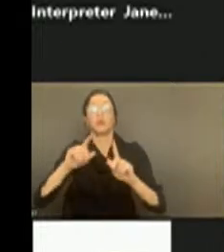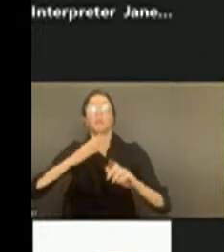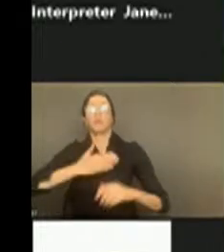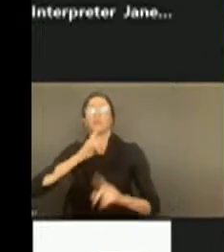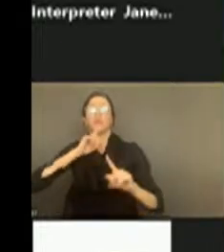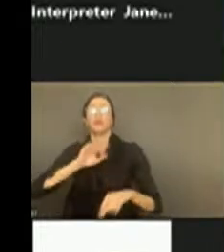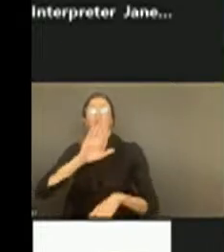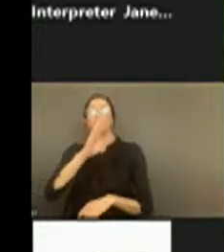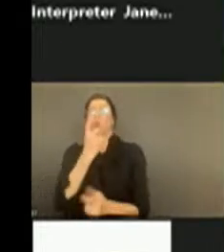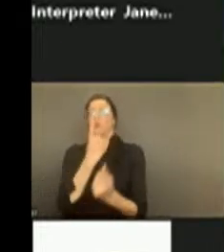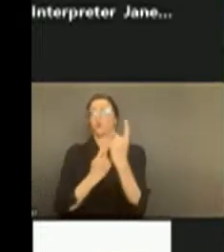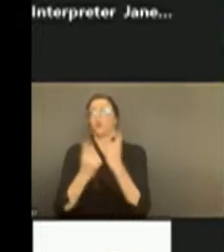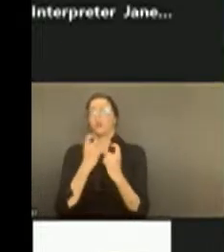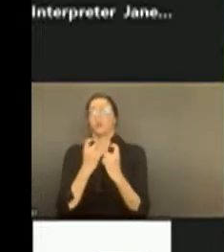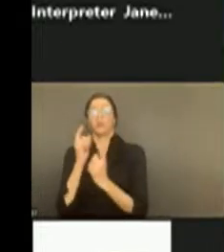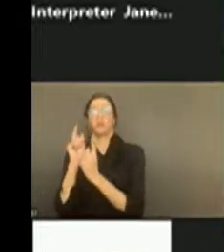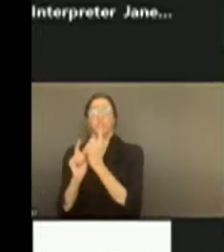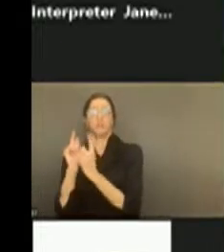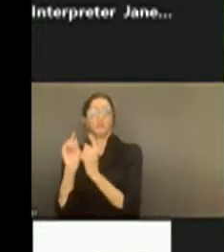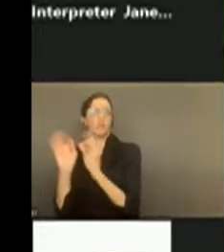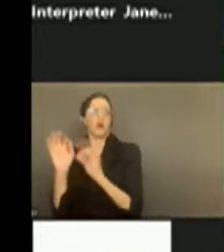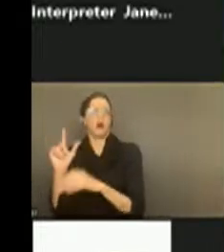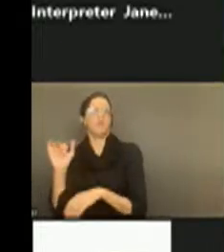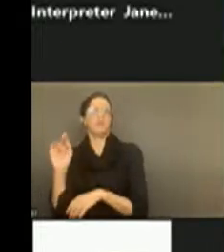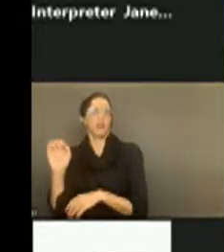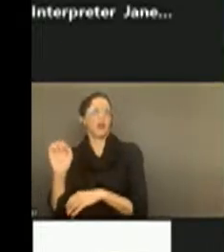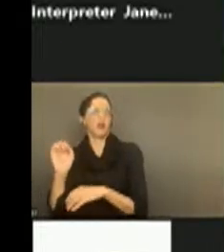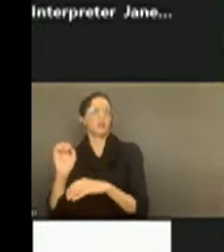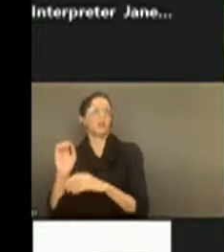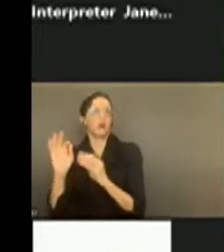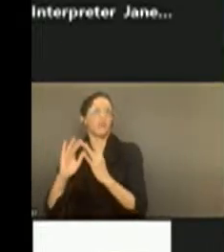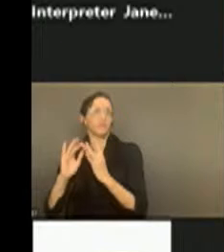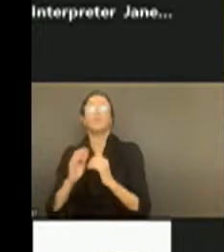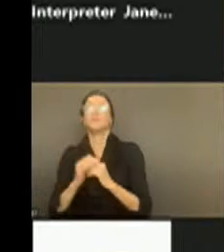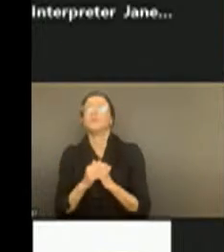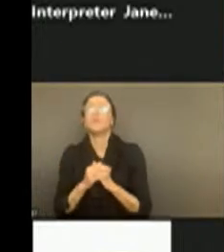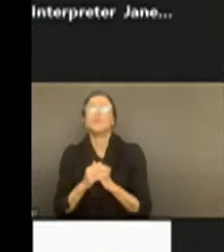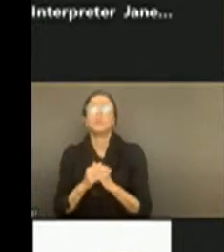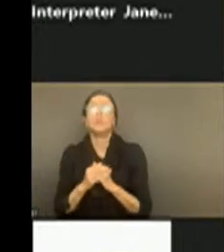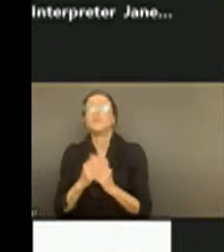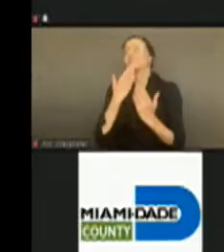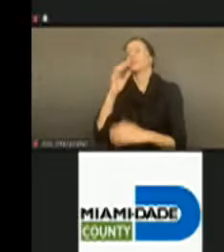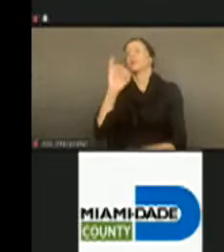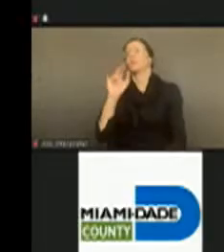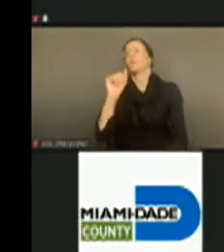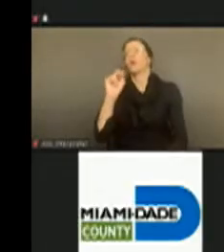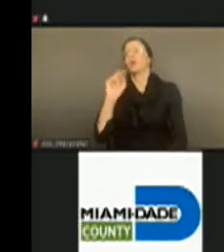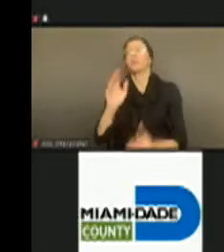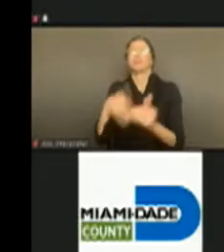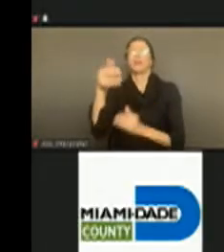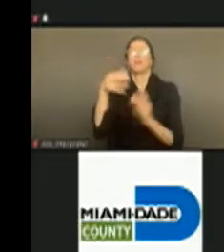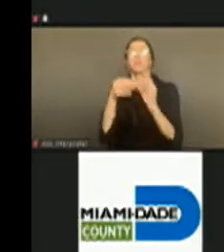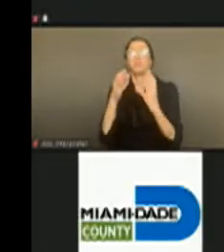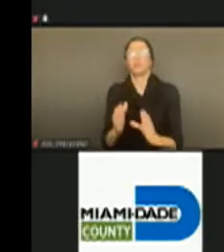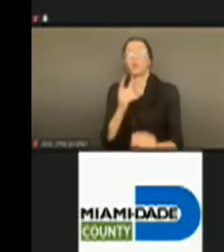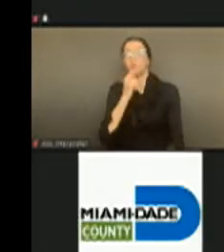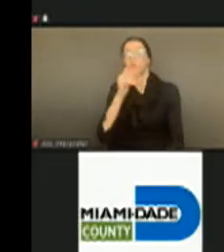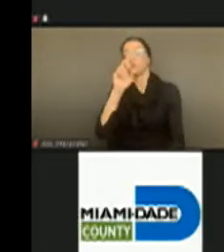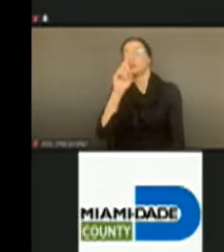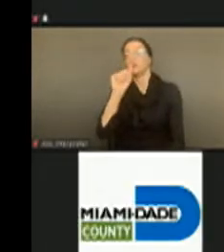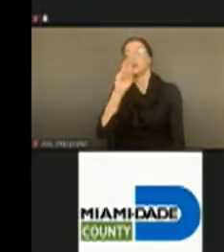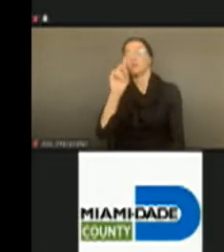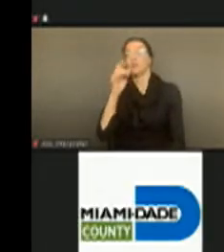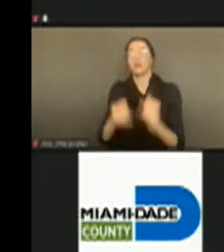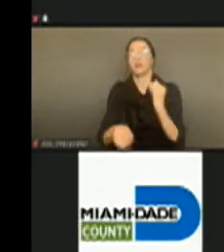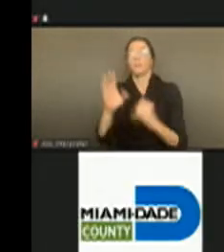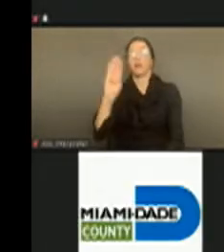Thank you, Juan. Okay, the next speaker I have is David Beltran. David Beltran, please unmute your mic and state your